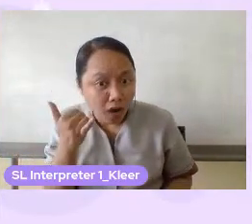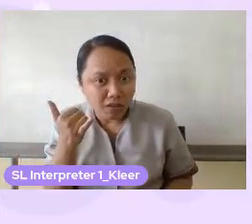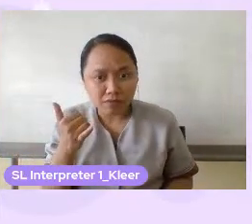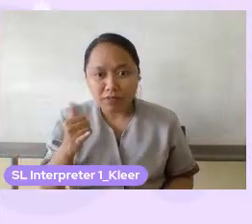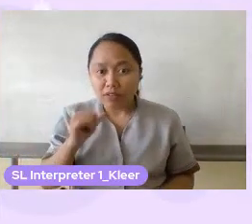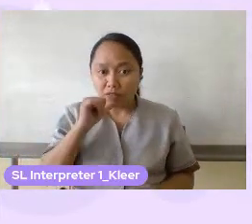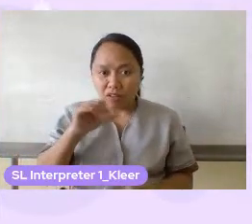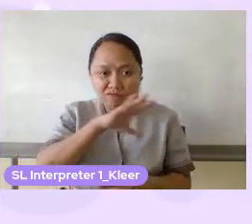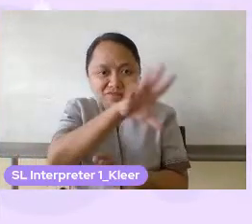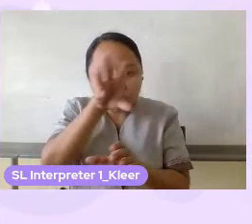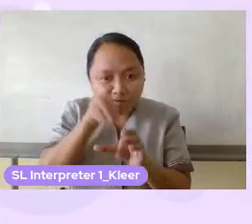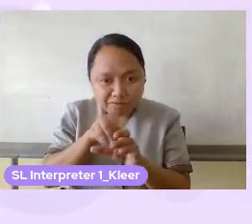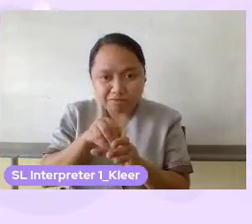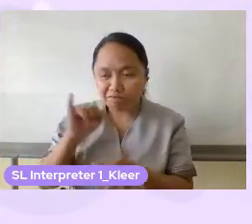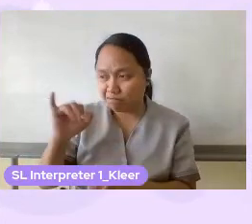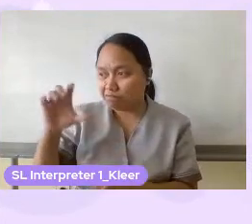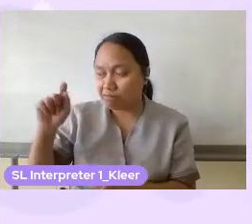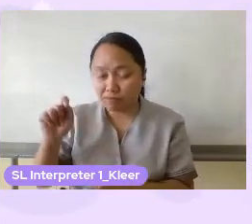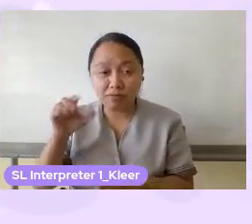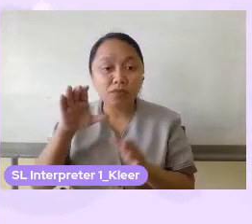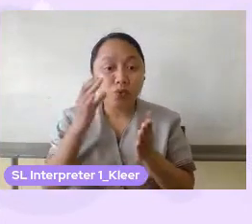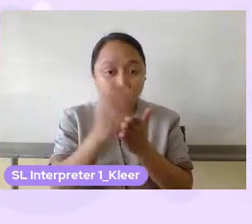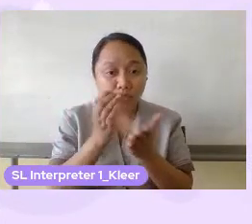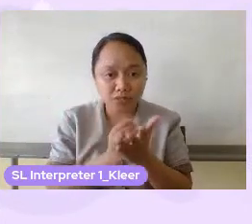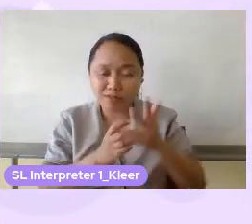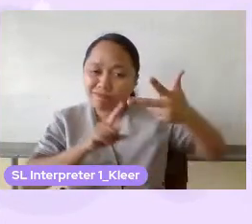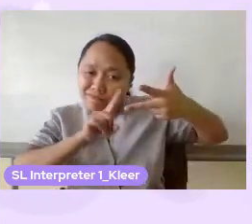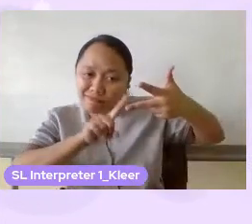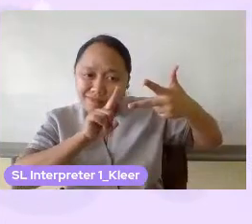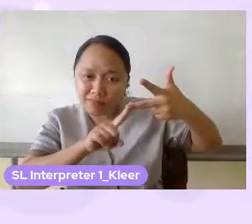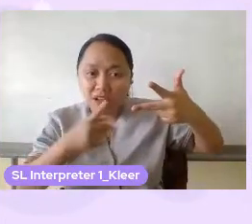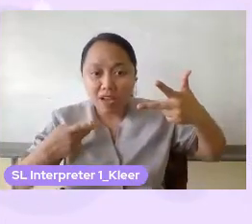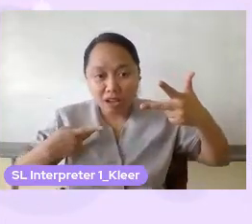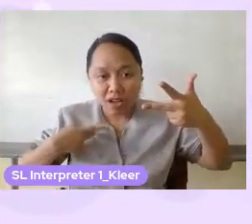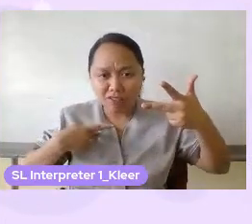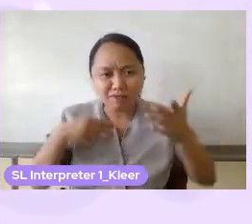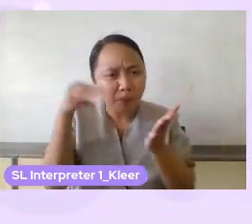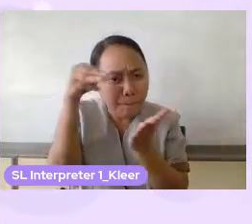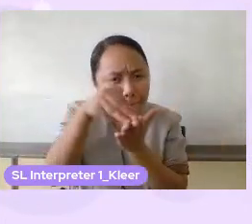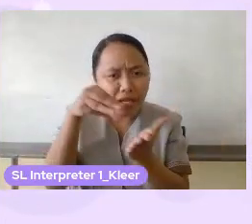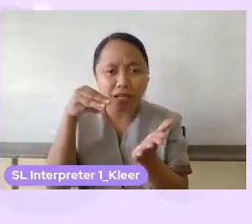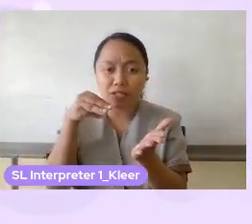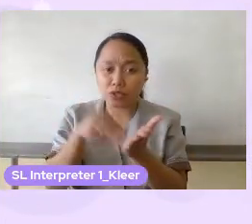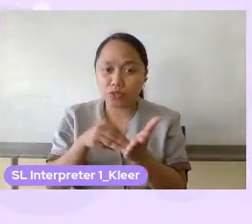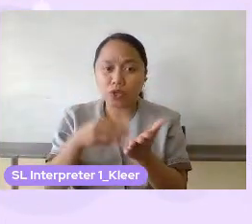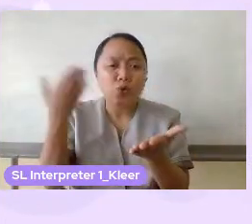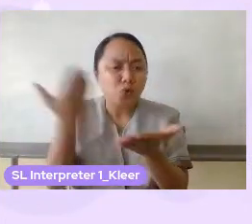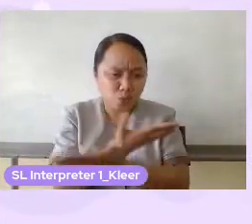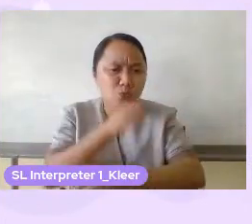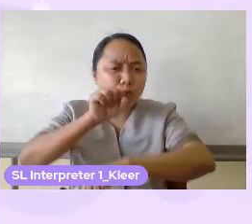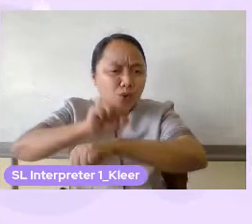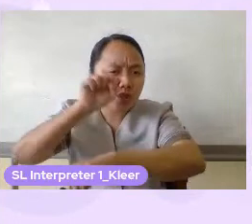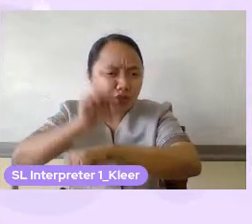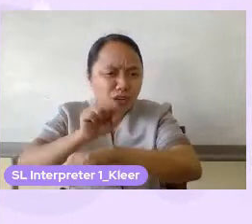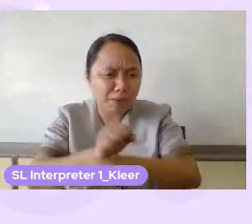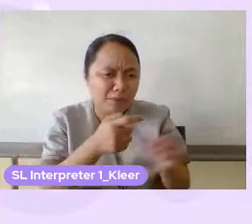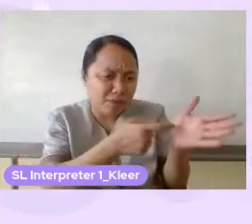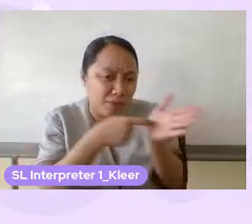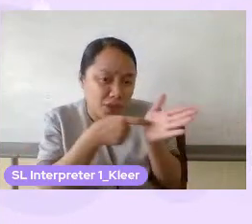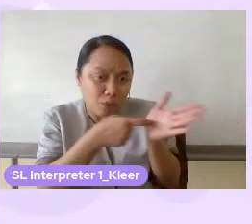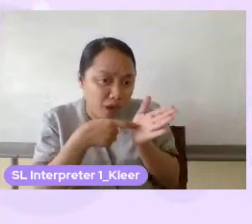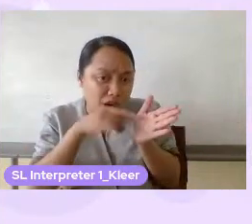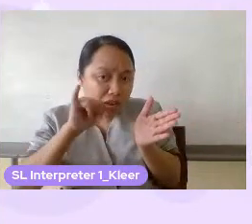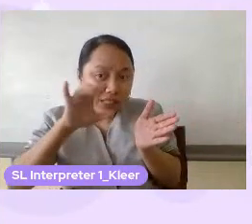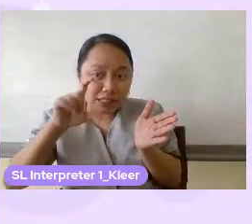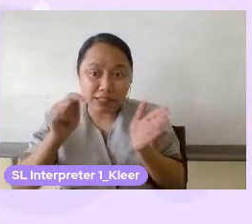nagpa-participate sa mga ICT courses. Pangatlo, there are millions of new jobs requiring ICT